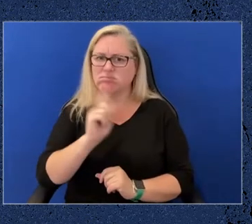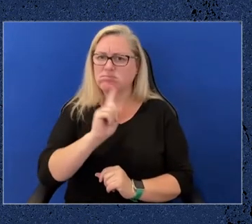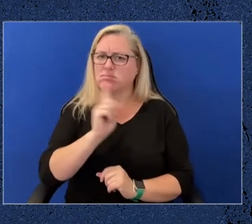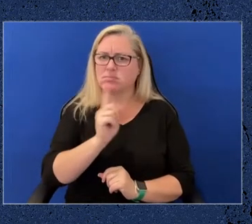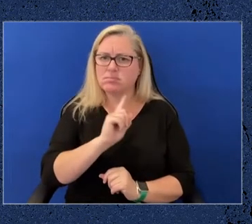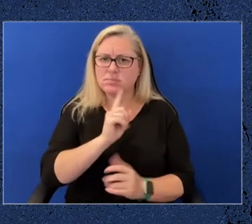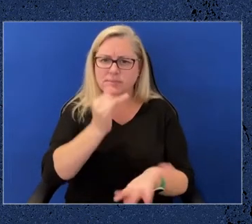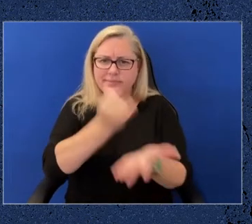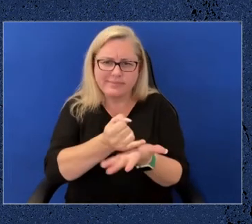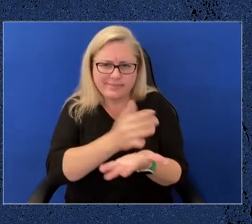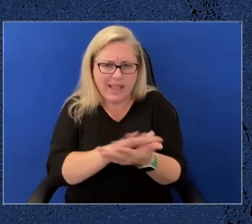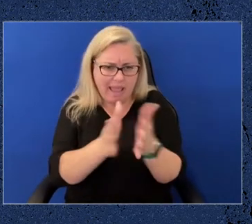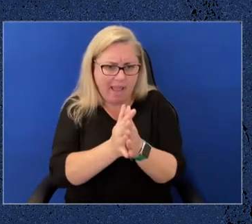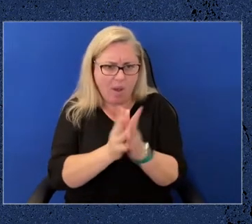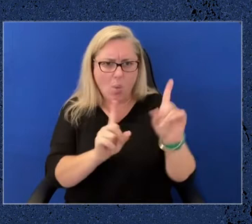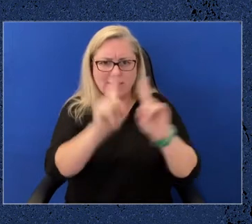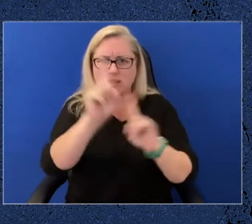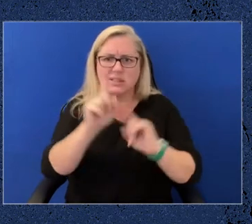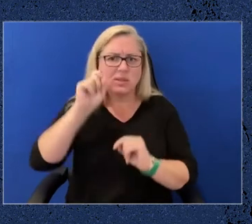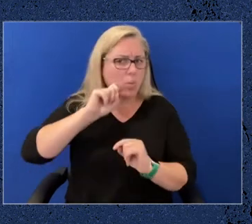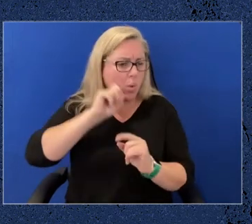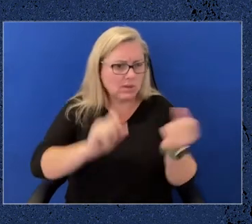we deal with urban water now?